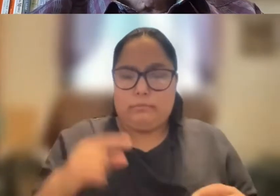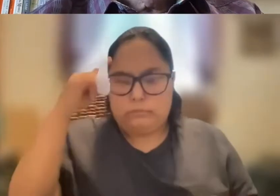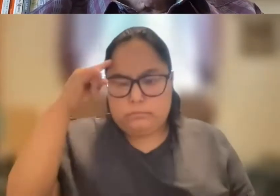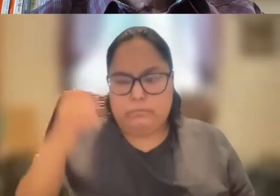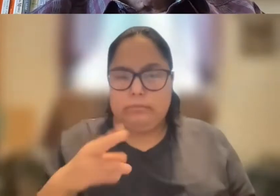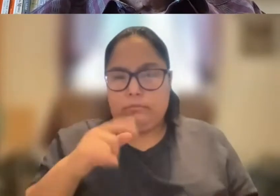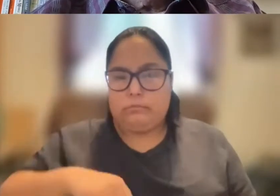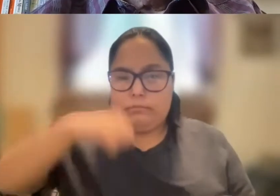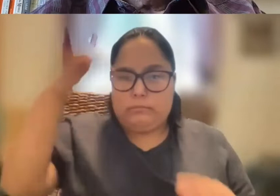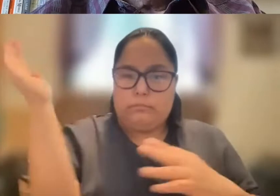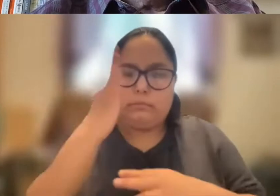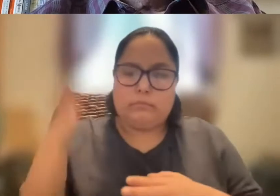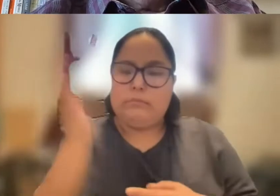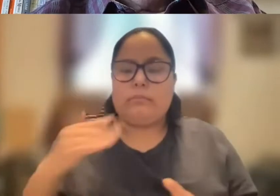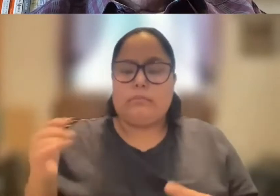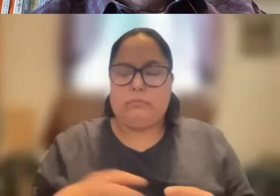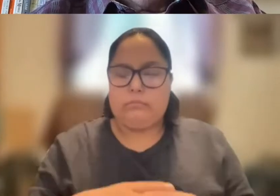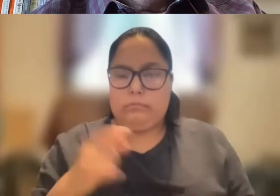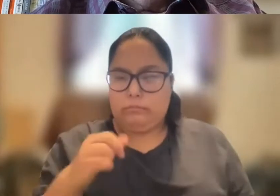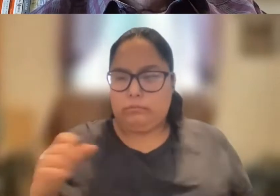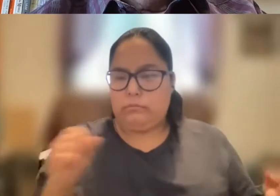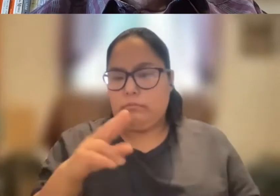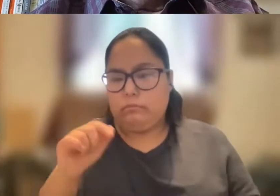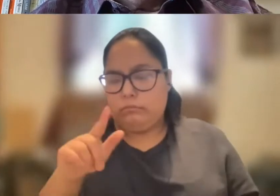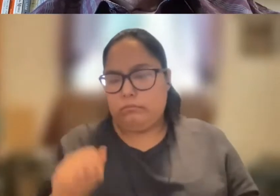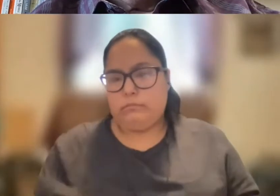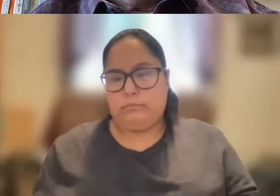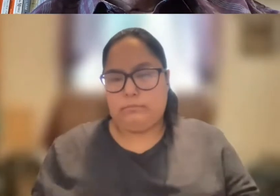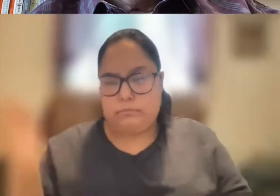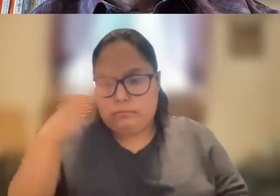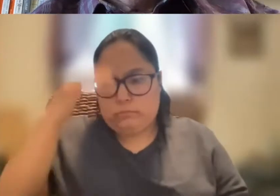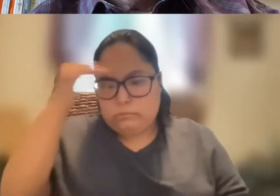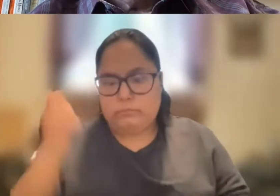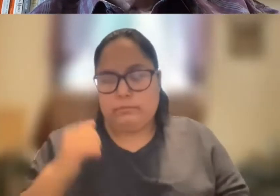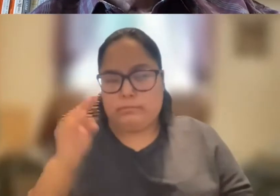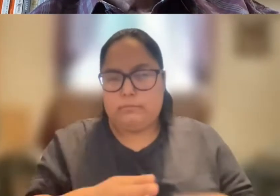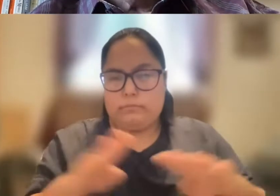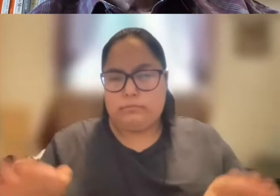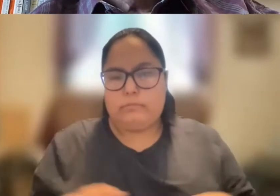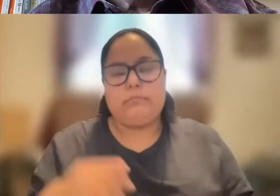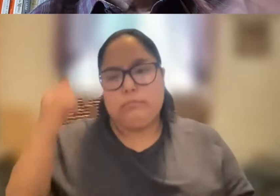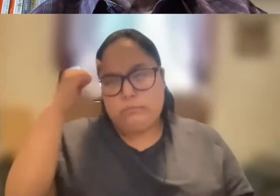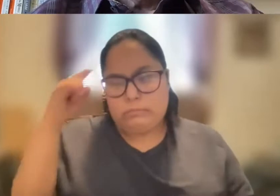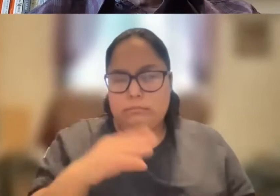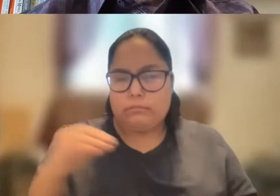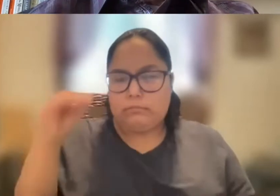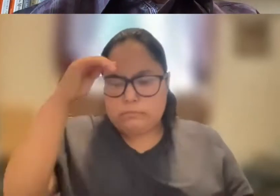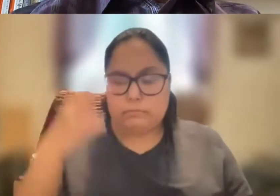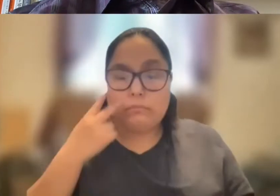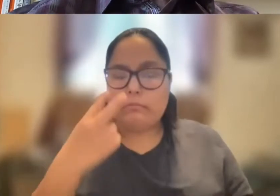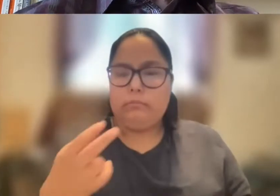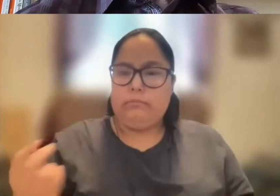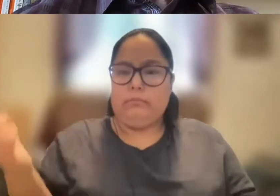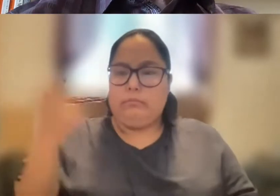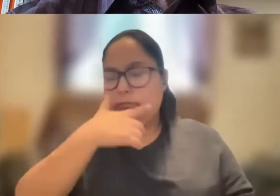was the raising of the flag as well. I'll never forget going out to the base and seeing all of